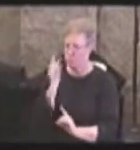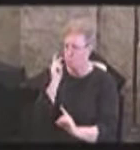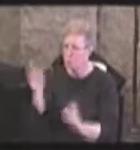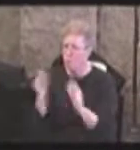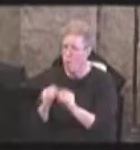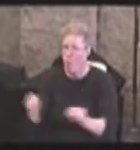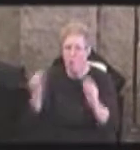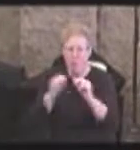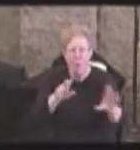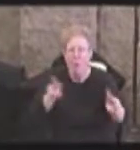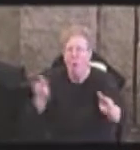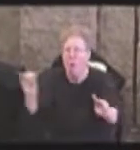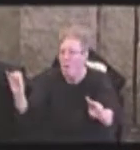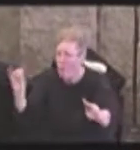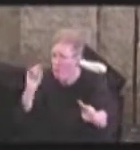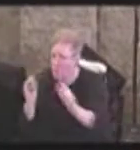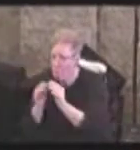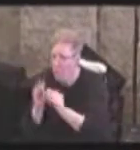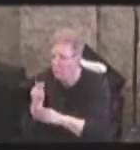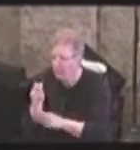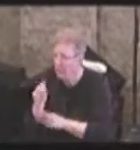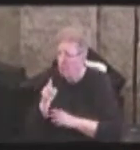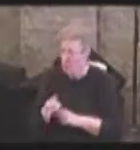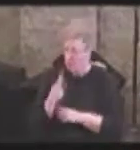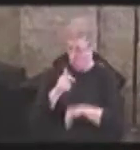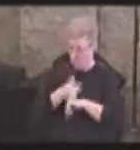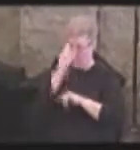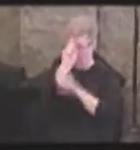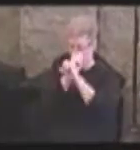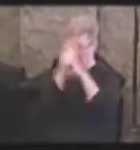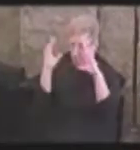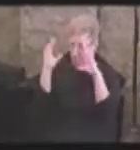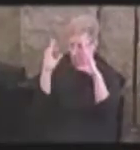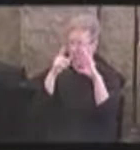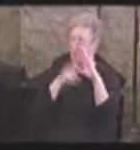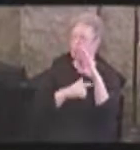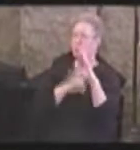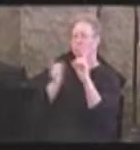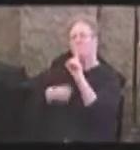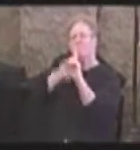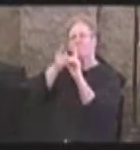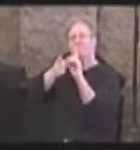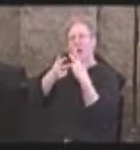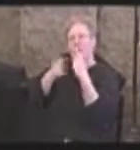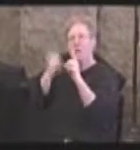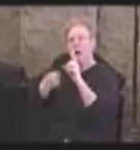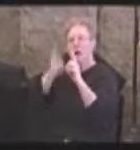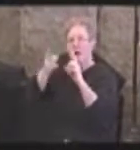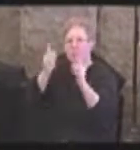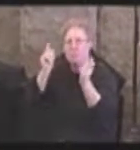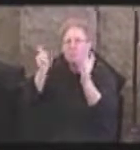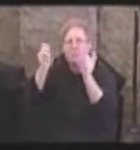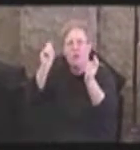of the cave that you're in. And so as you've created that vision, as you start to move confidently towards it, you start to change